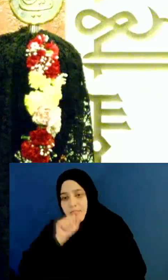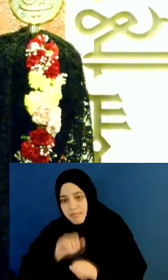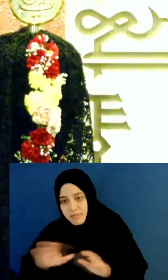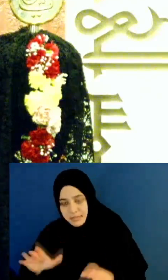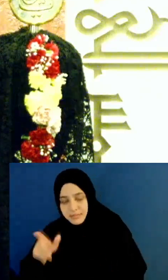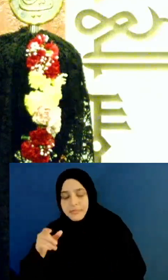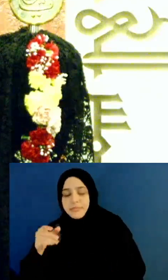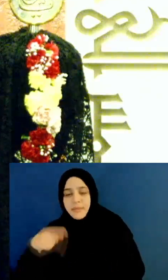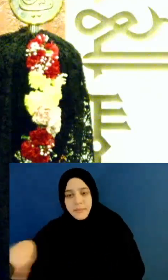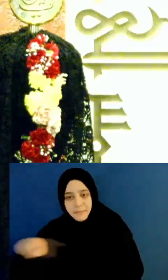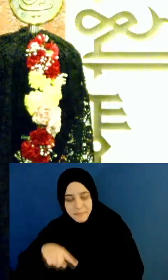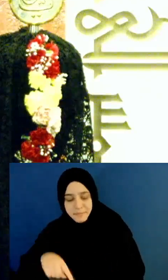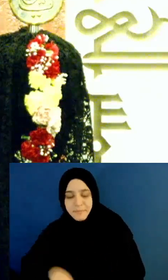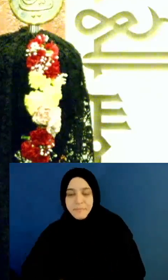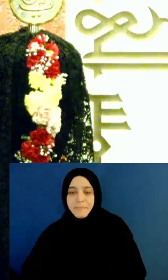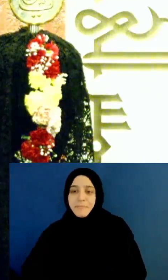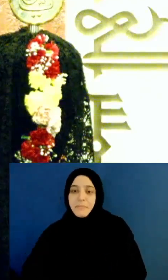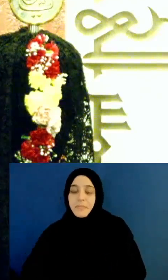What is an identity?